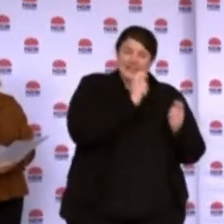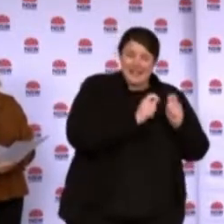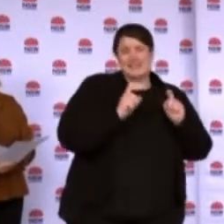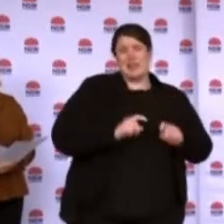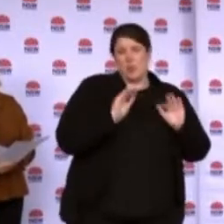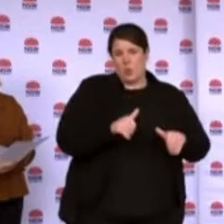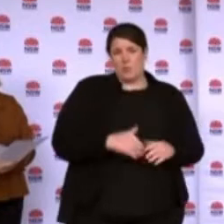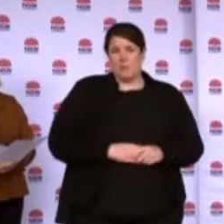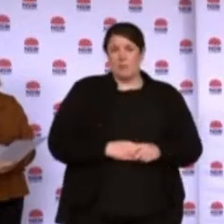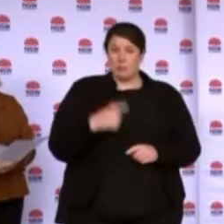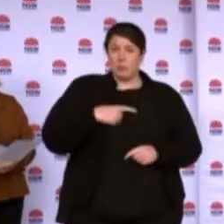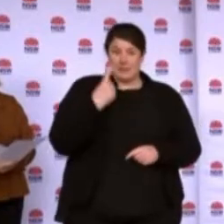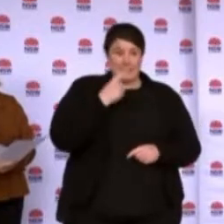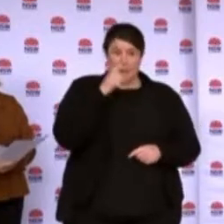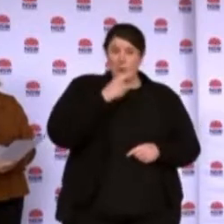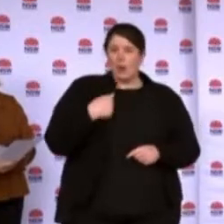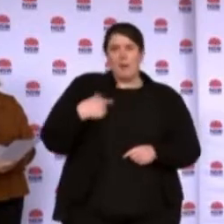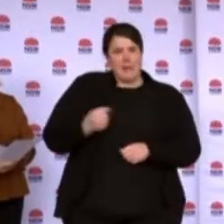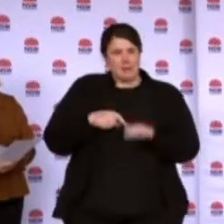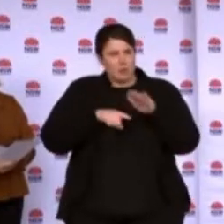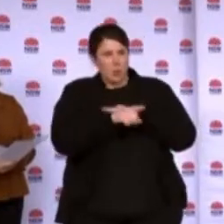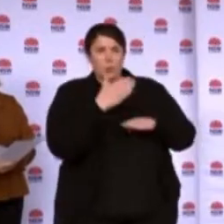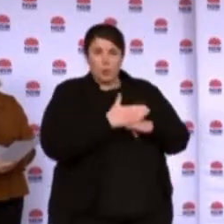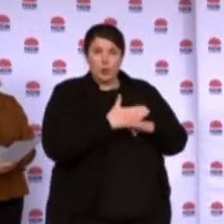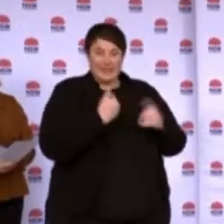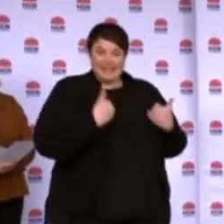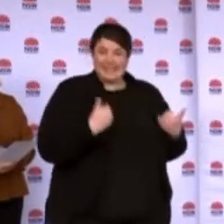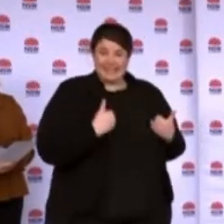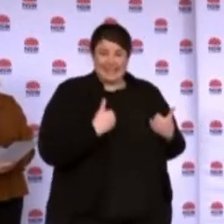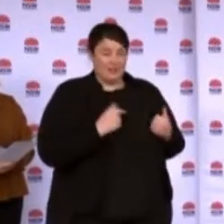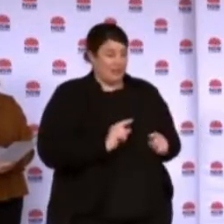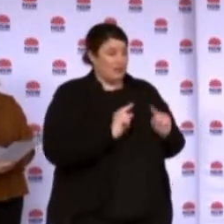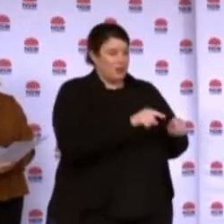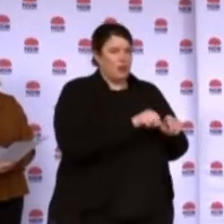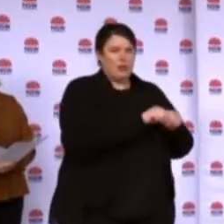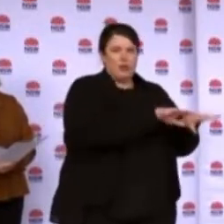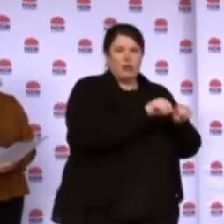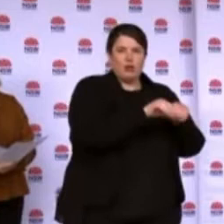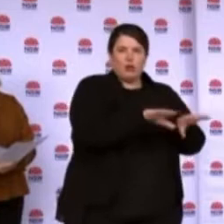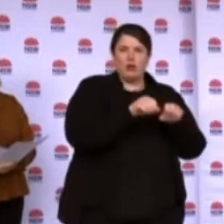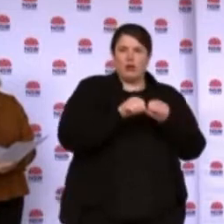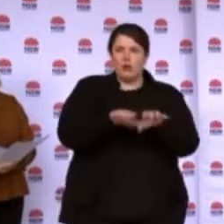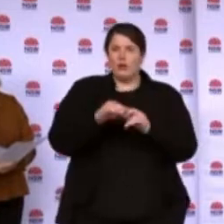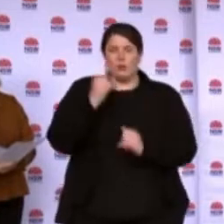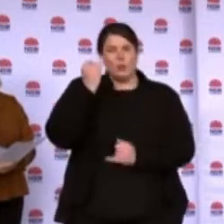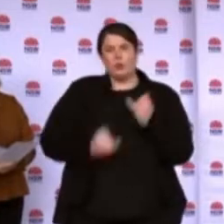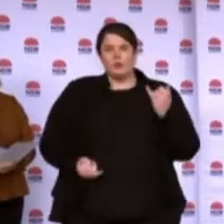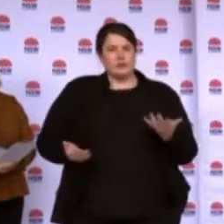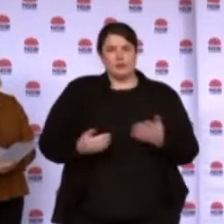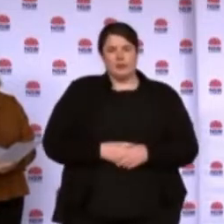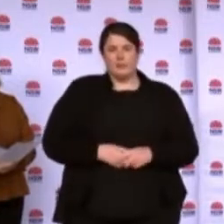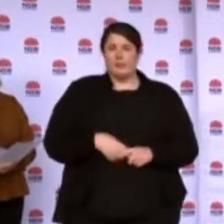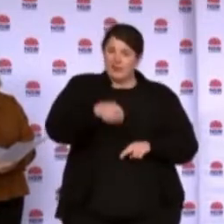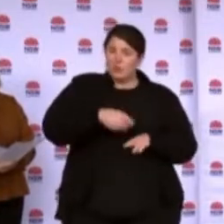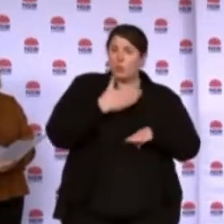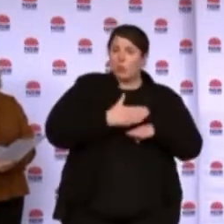workers, unfortunately, leave the home with symptoms or else not knowingly spreading the virus. So if you're a key worker or you work